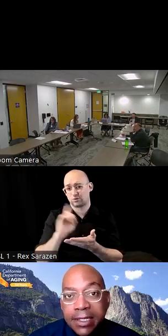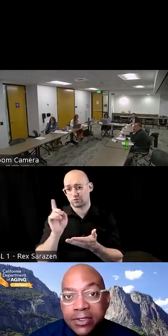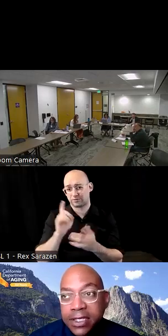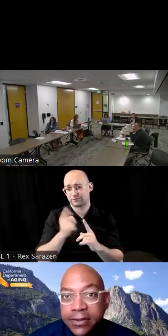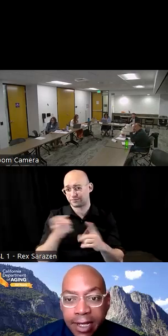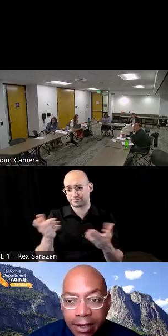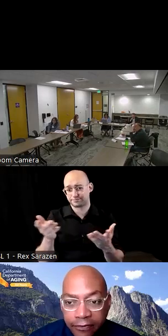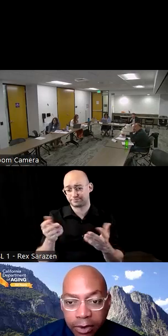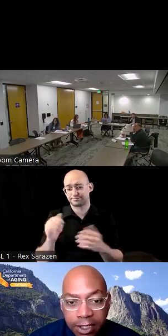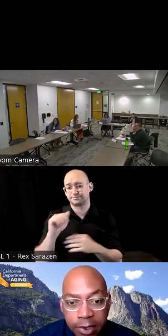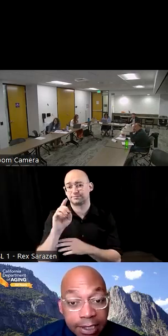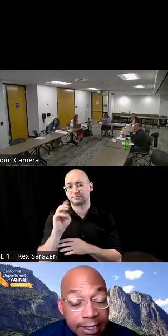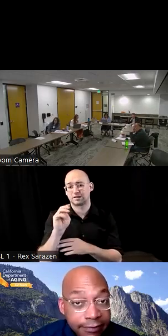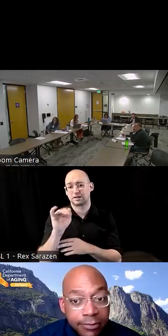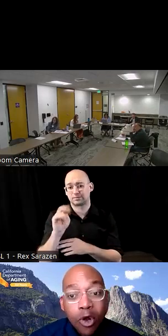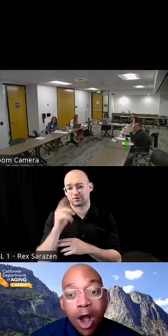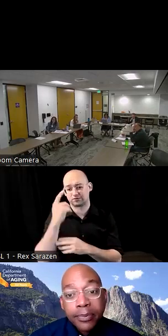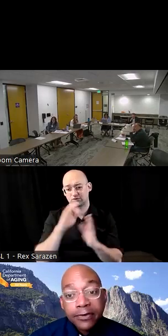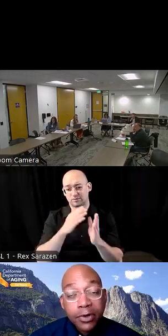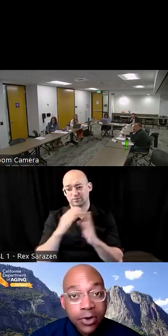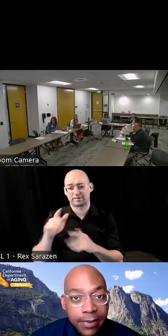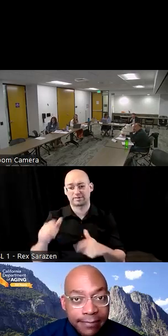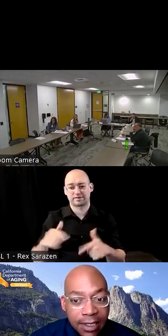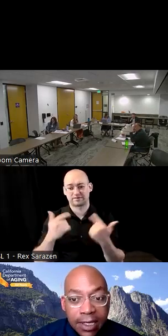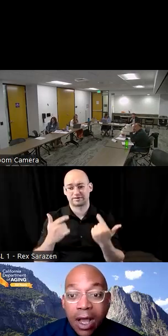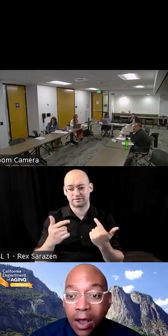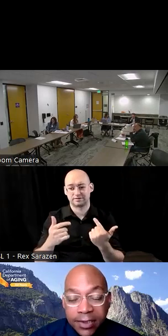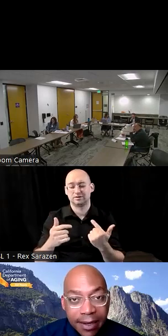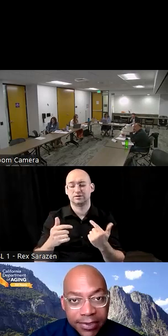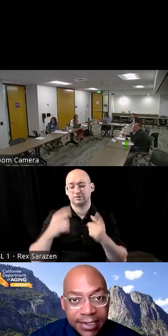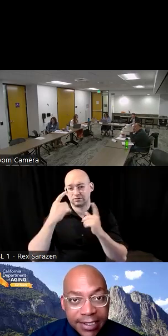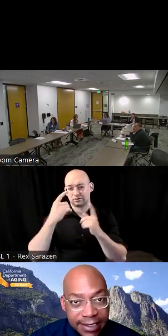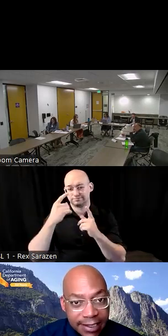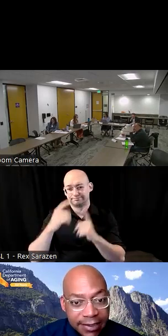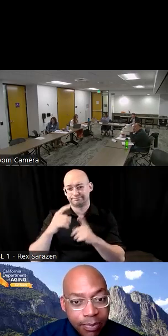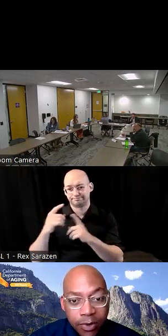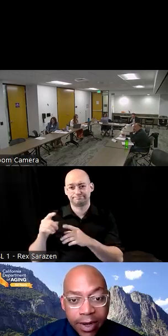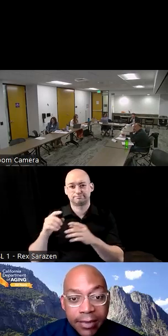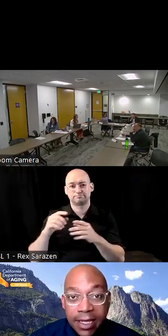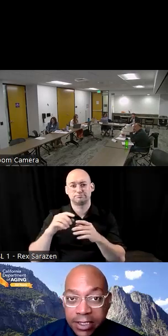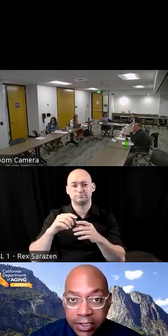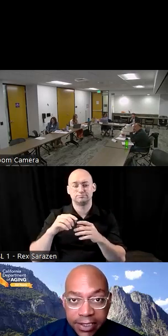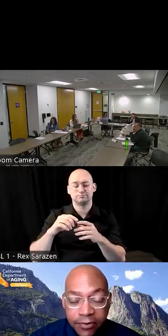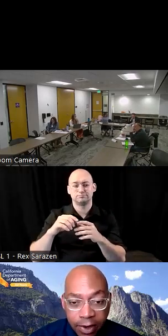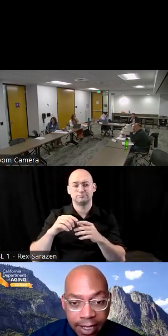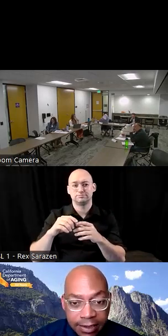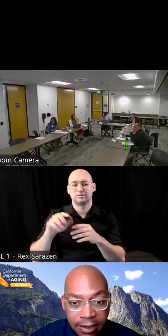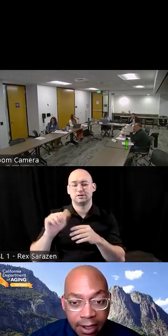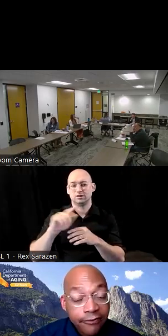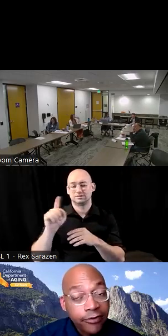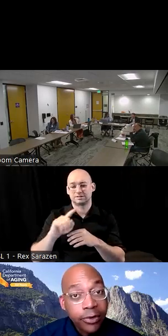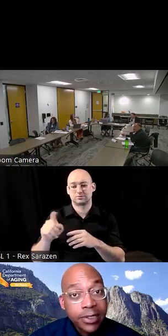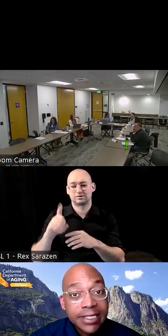an Administration for Community Living Cooperative Agreement, Alzheimer's Disease Program Initiative